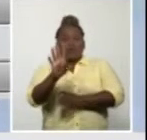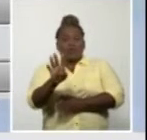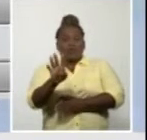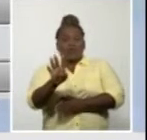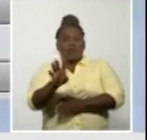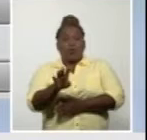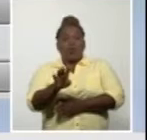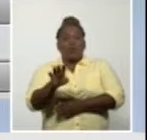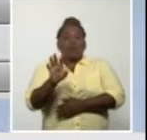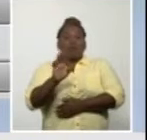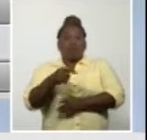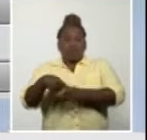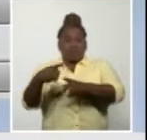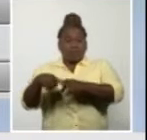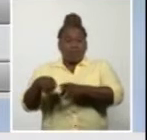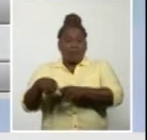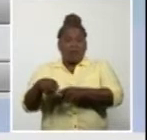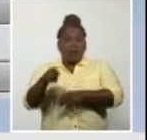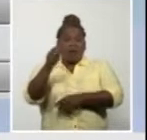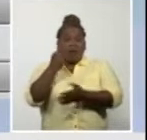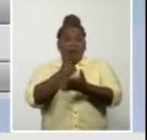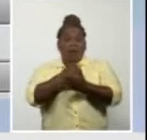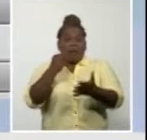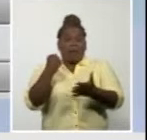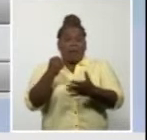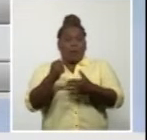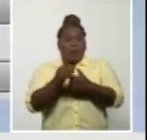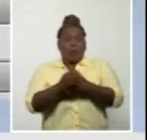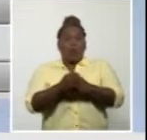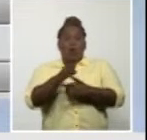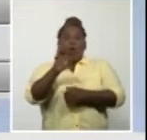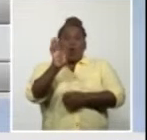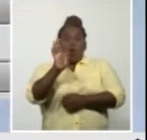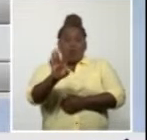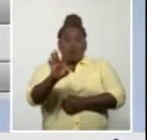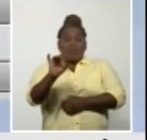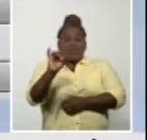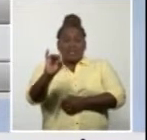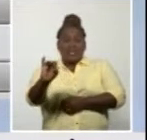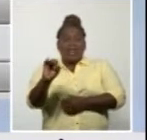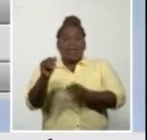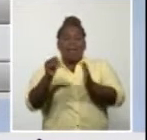87,868 in a single day, and in the accumulated number of deaths,